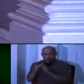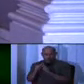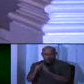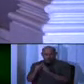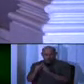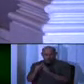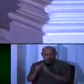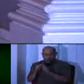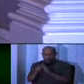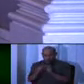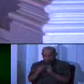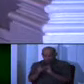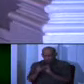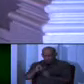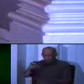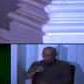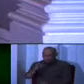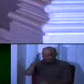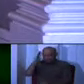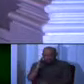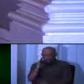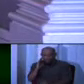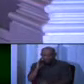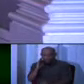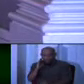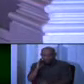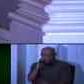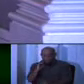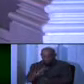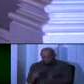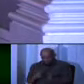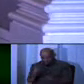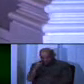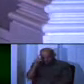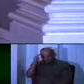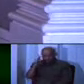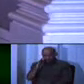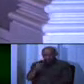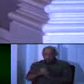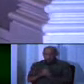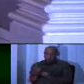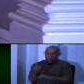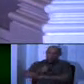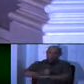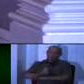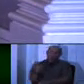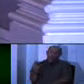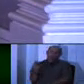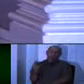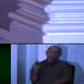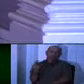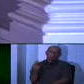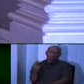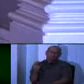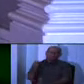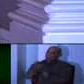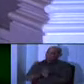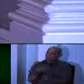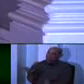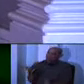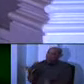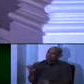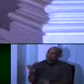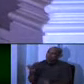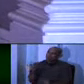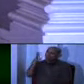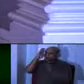The Word was God, in readiness for God from day one. Everything was